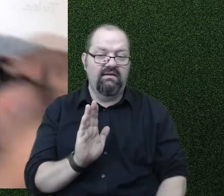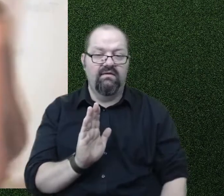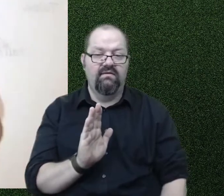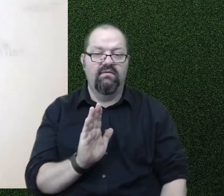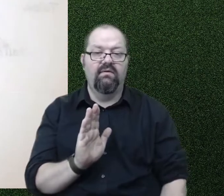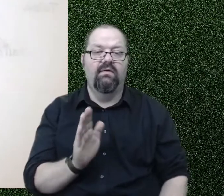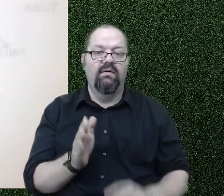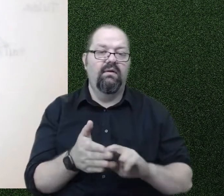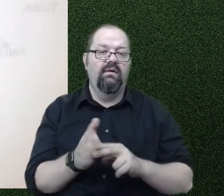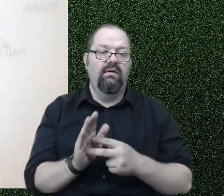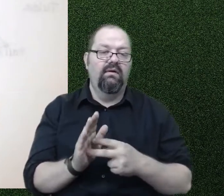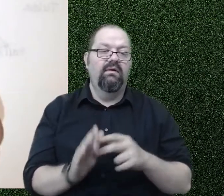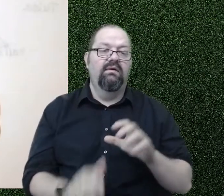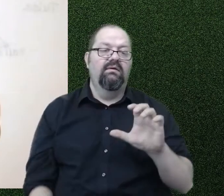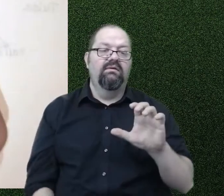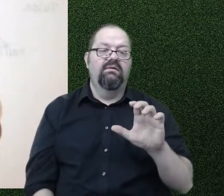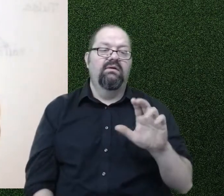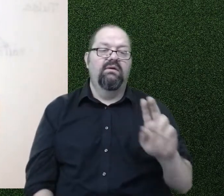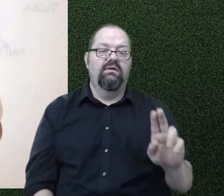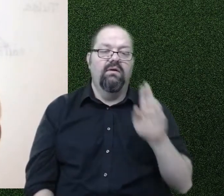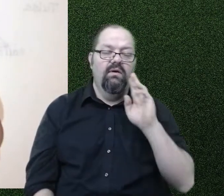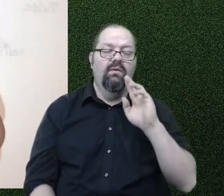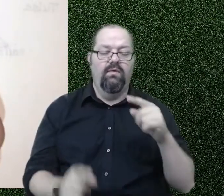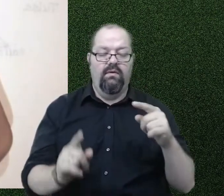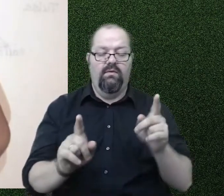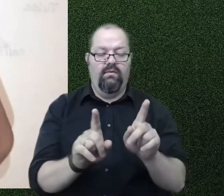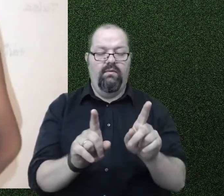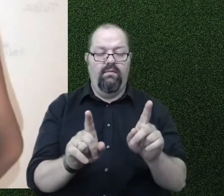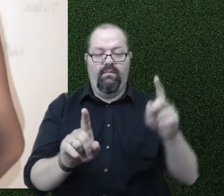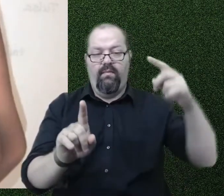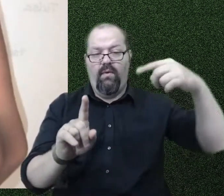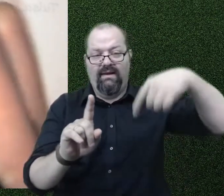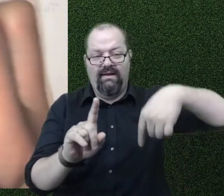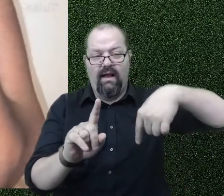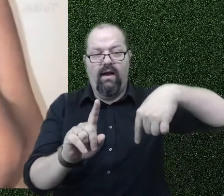then CU points in the opposite direction.